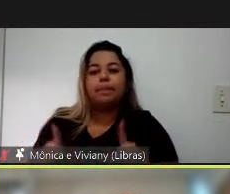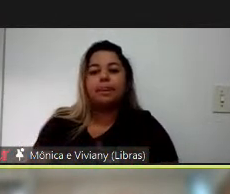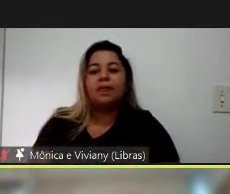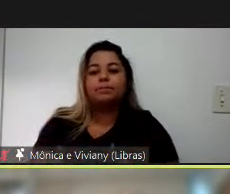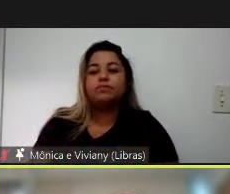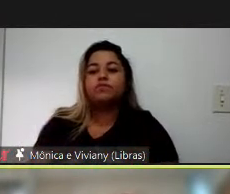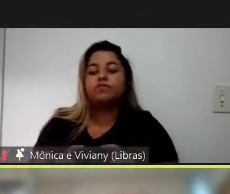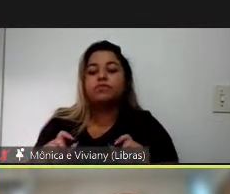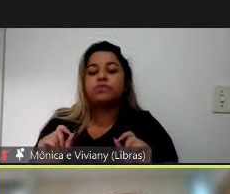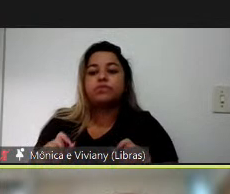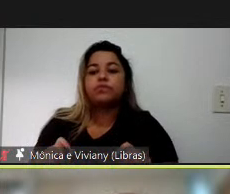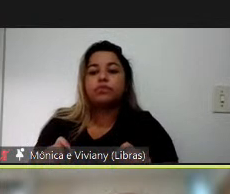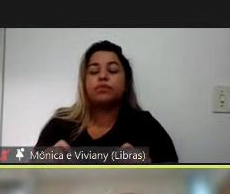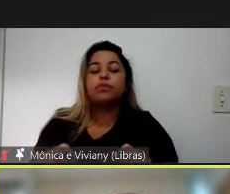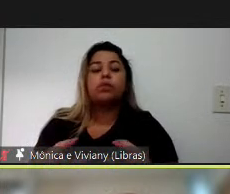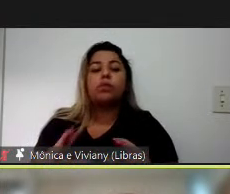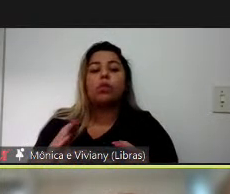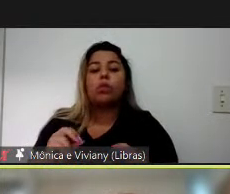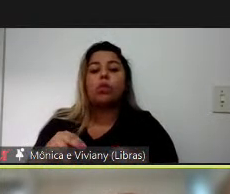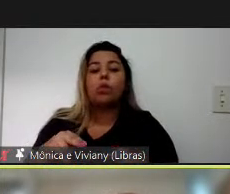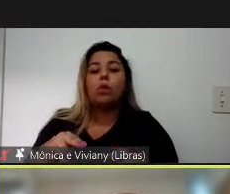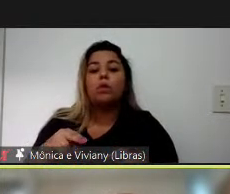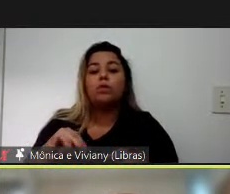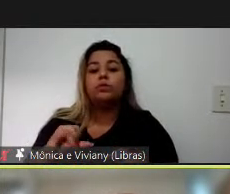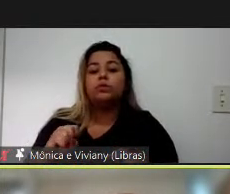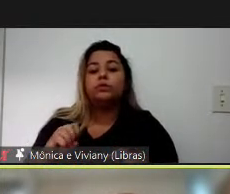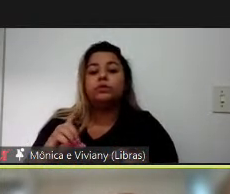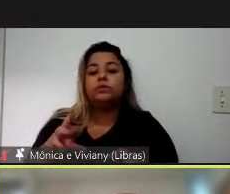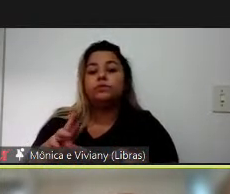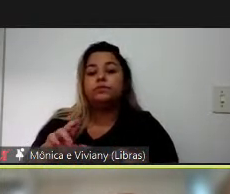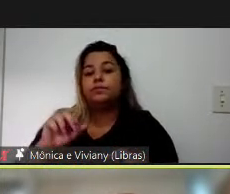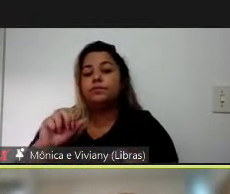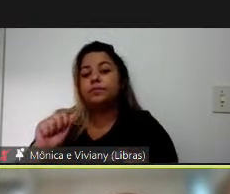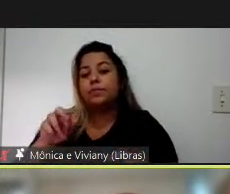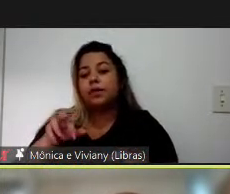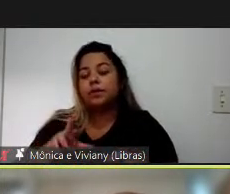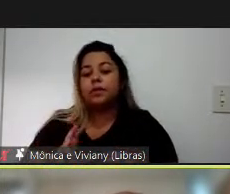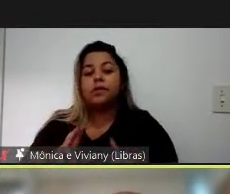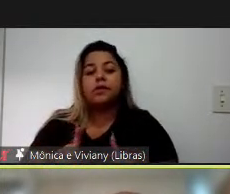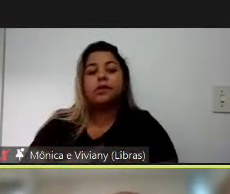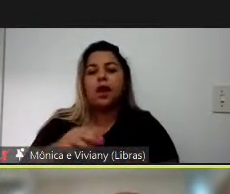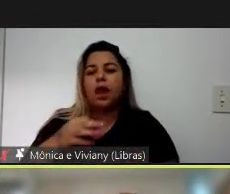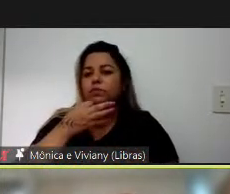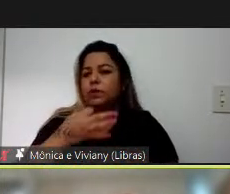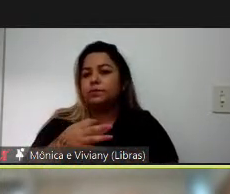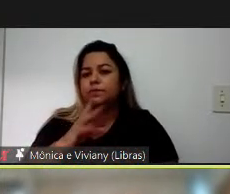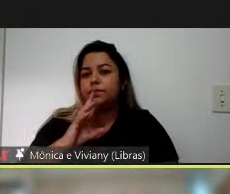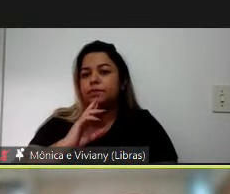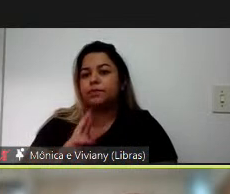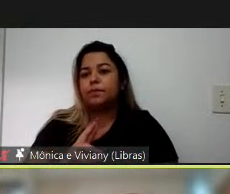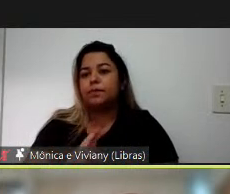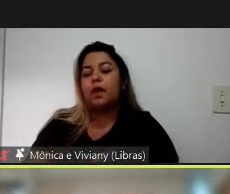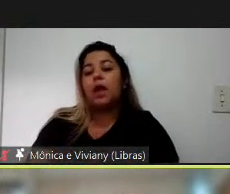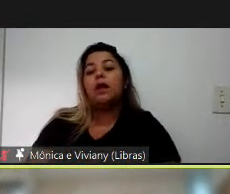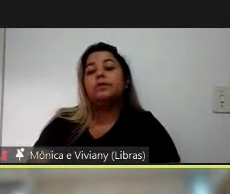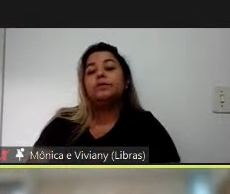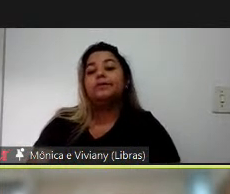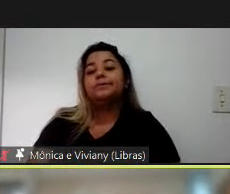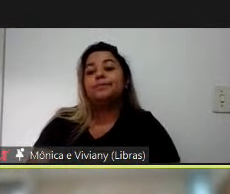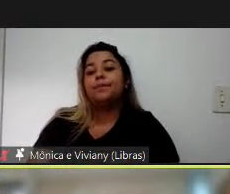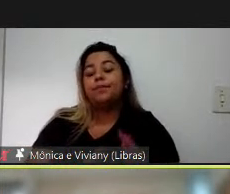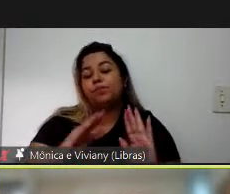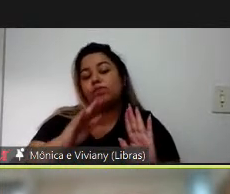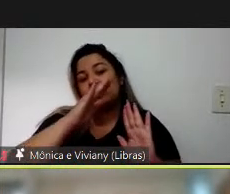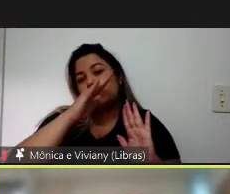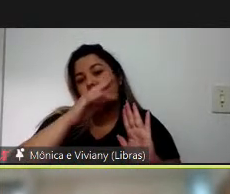of food insecurity, consider different therapeutic approach about diagnosis. So